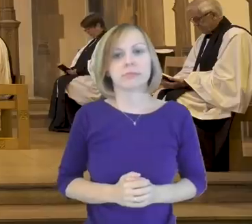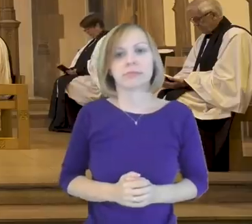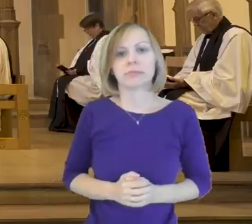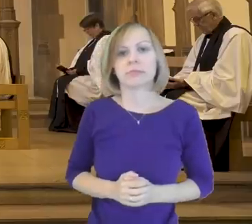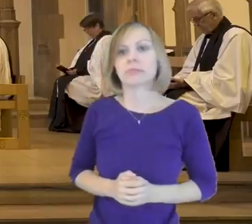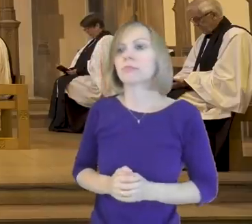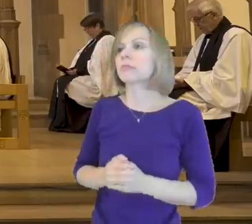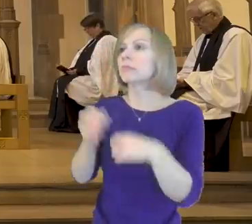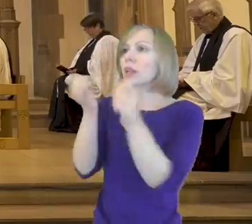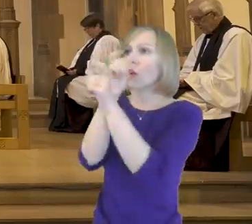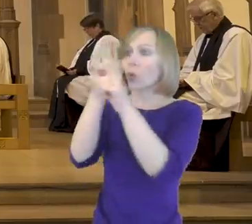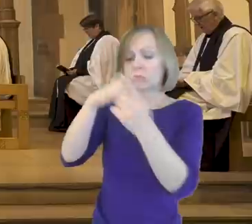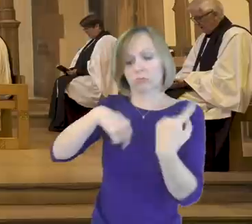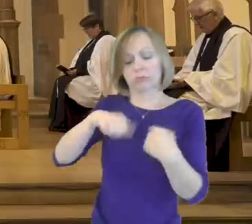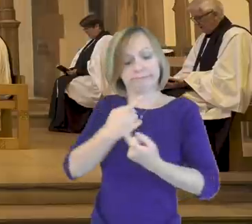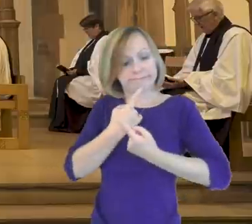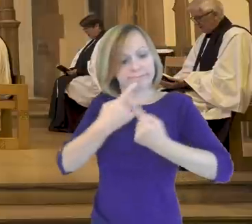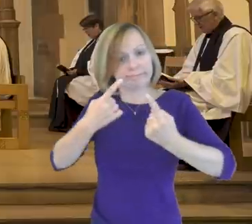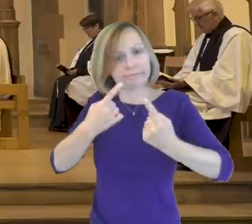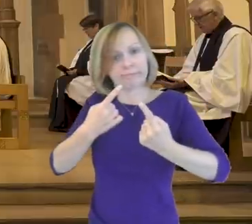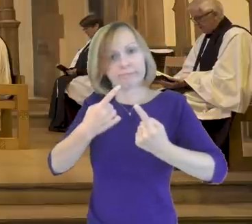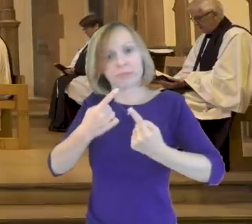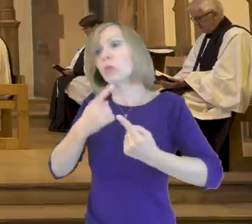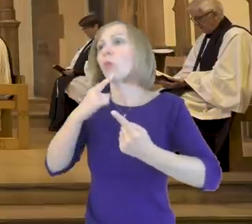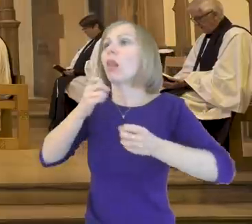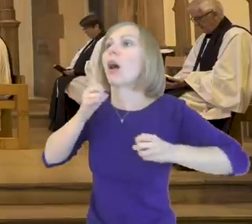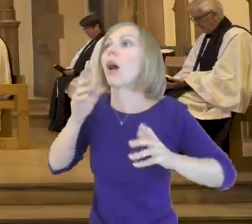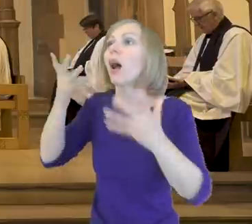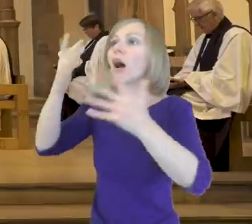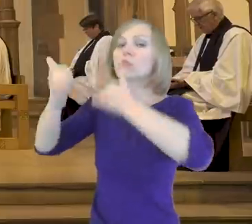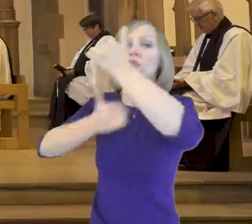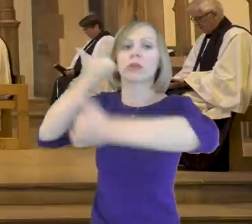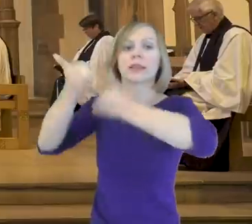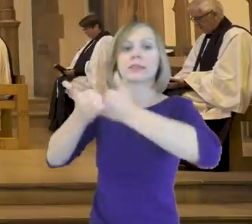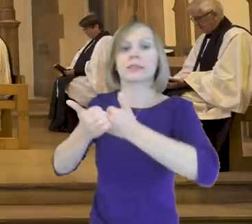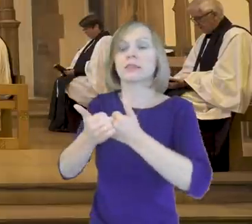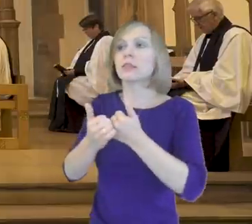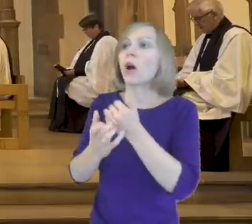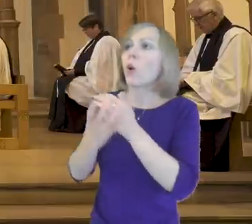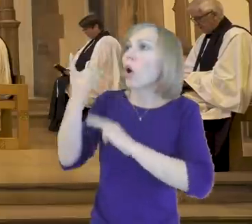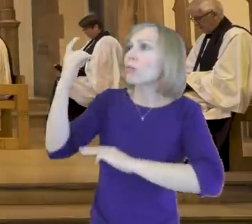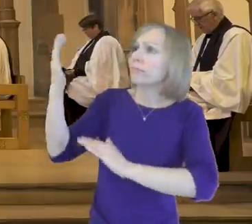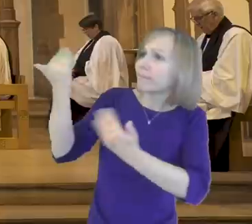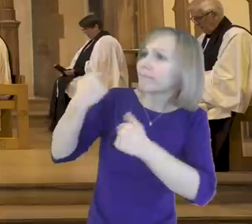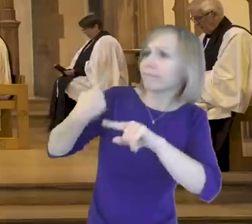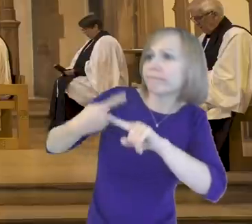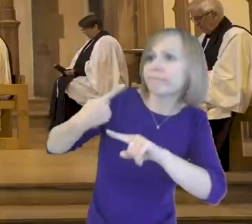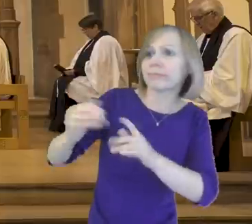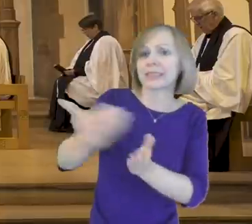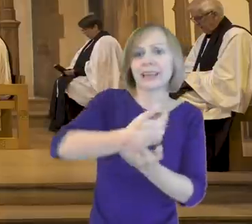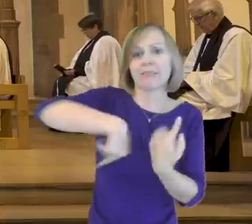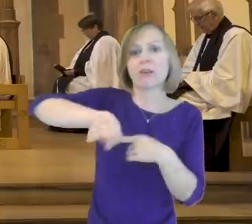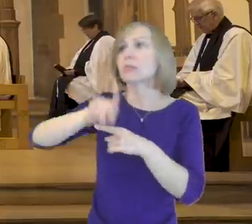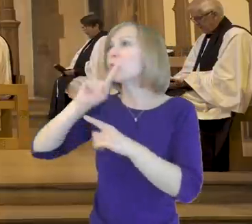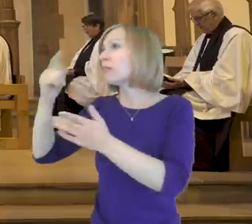O Lord, open thou our lips, and our mouth shall show forth thy praise. O God, make speed to save us. O